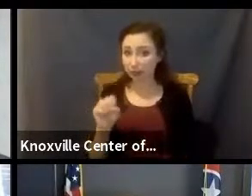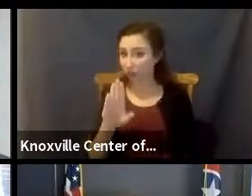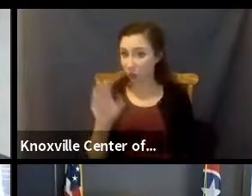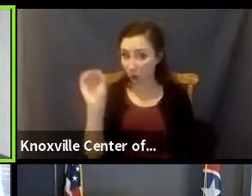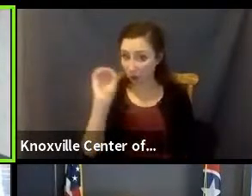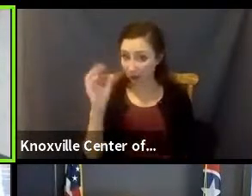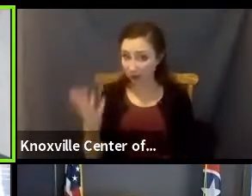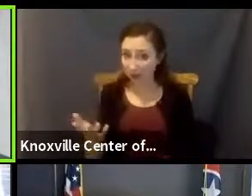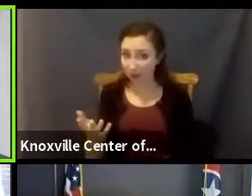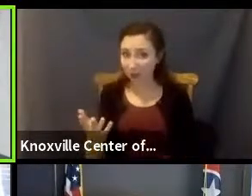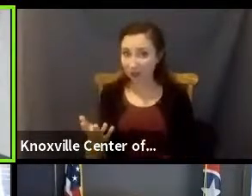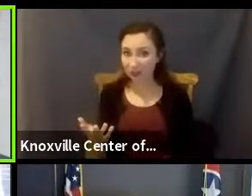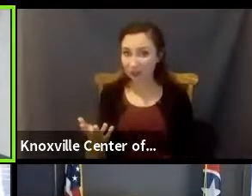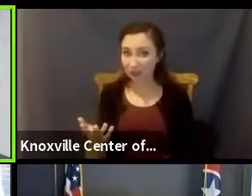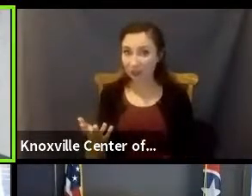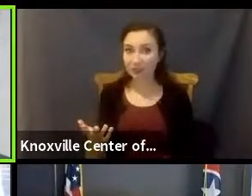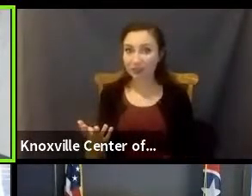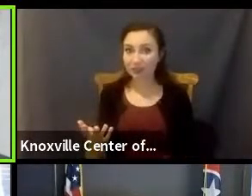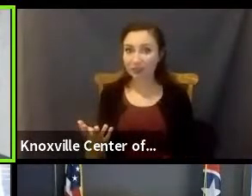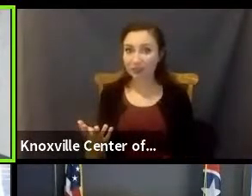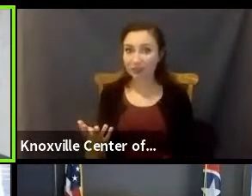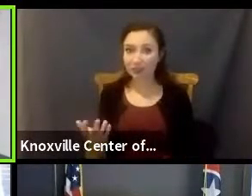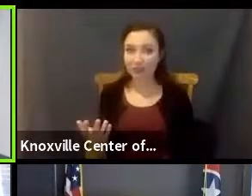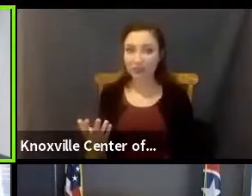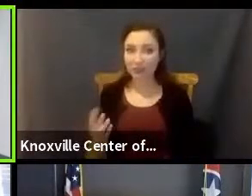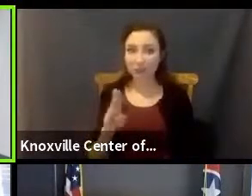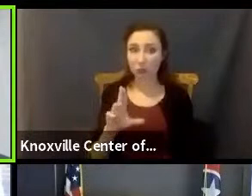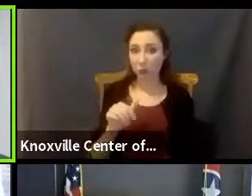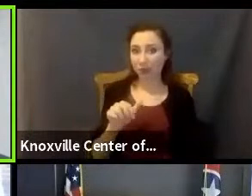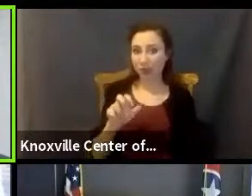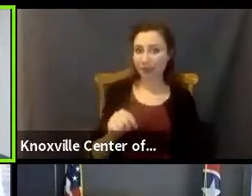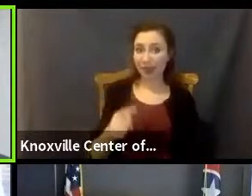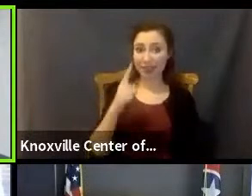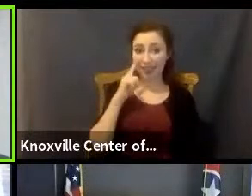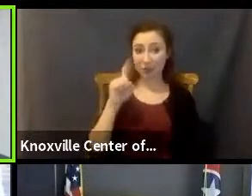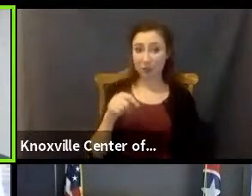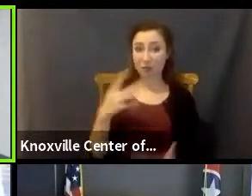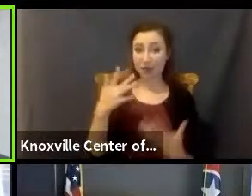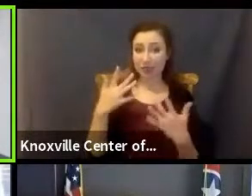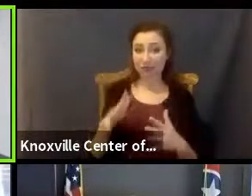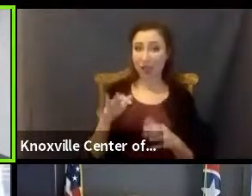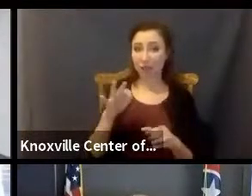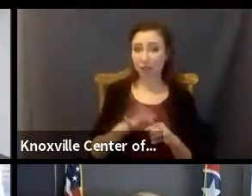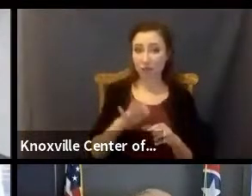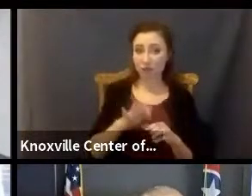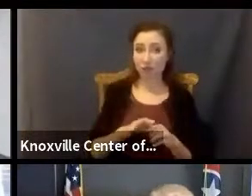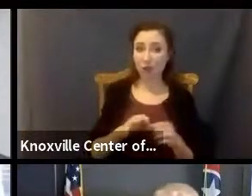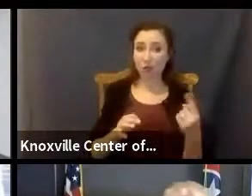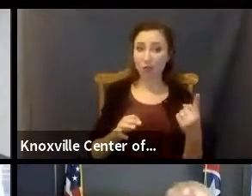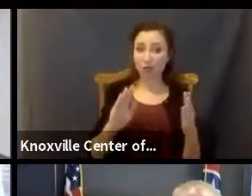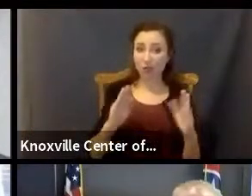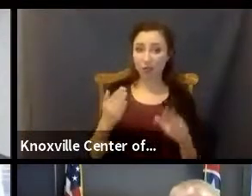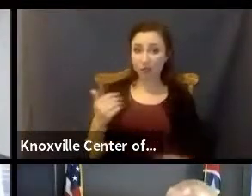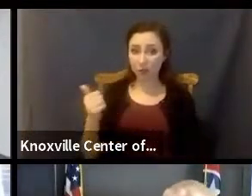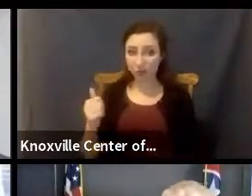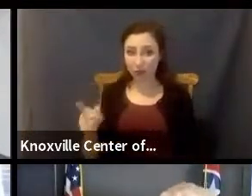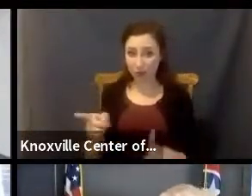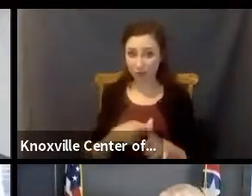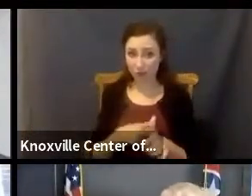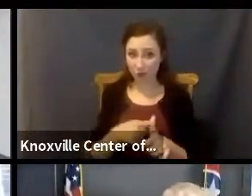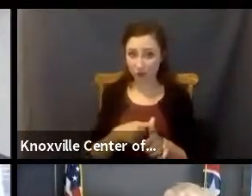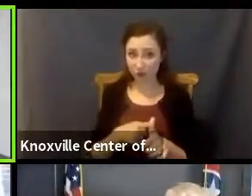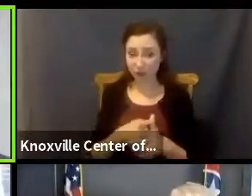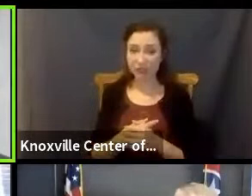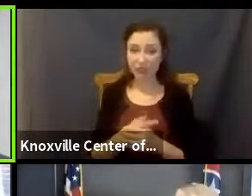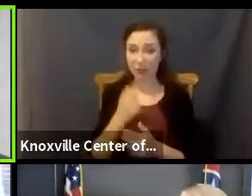in? Again, at the point of, I think we need to finish our discussion and vote on 11 versus 10. Okay. I'm sorry to keep doing that, but So